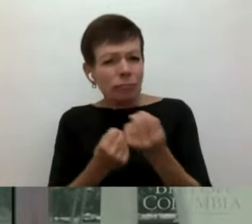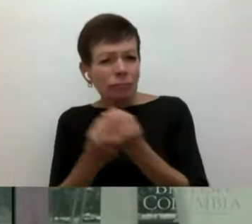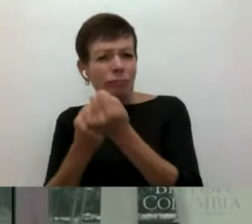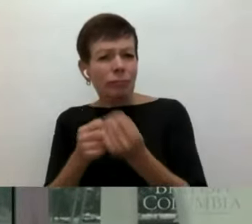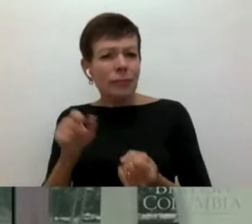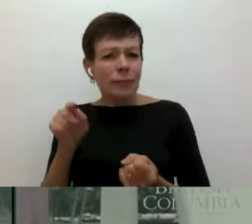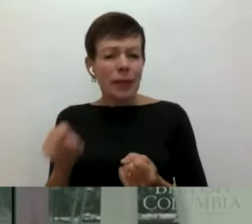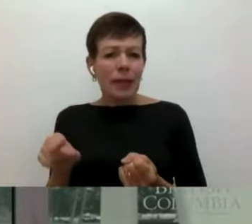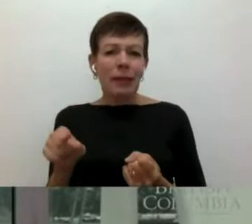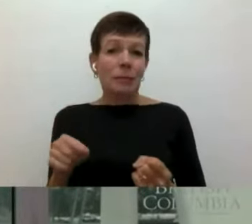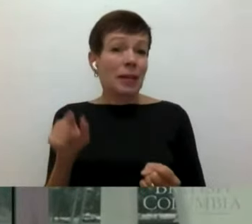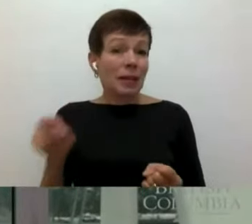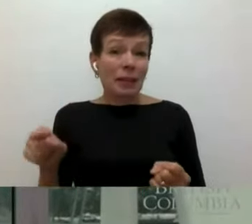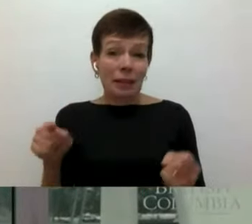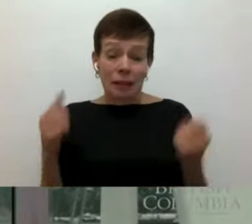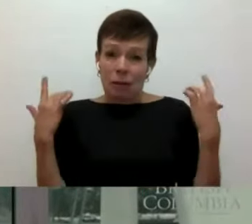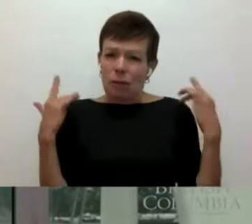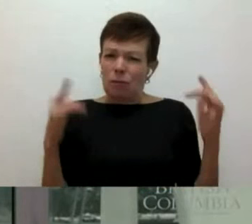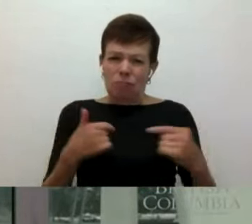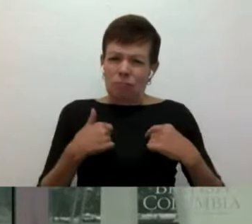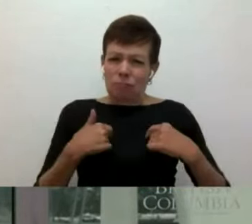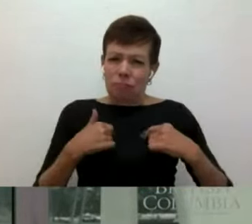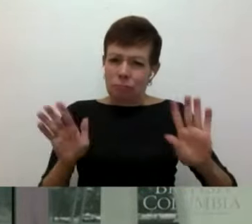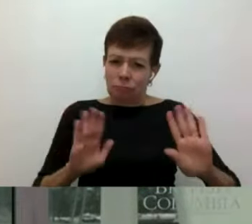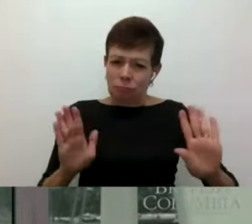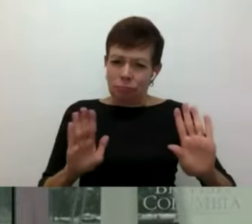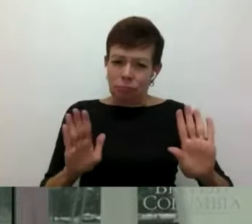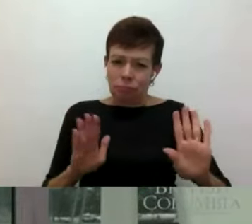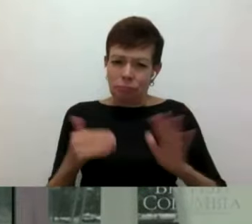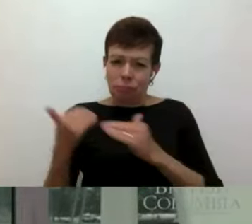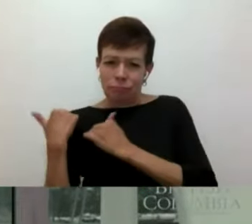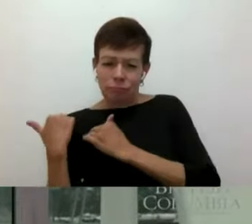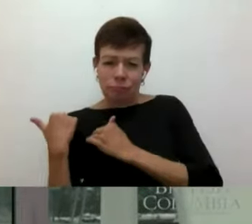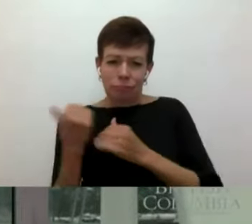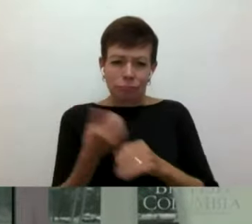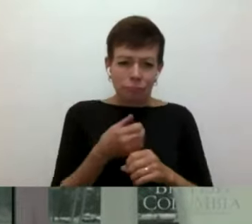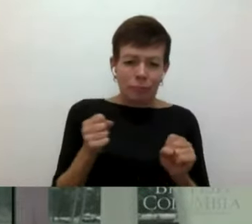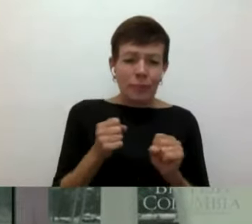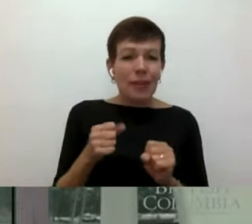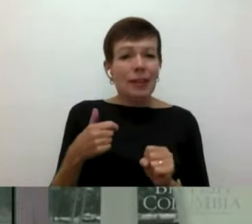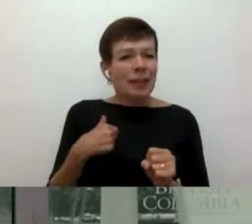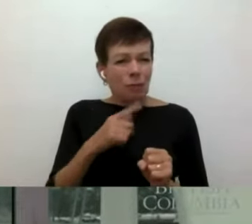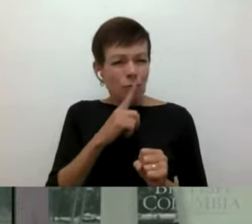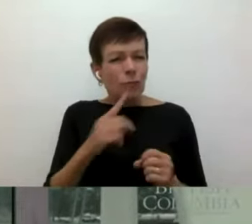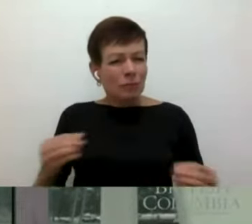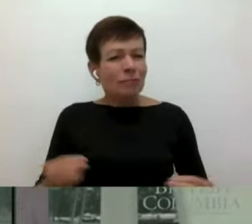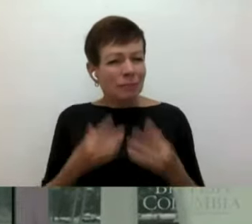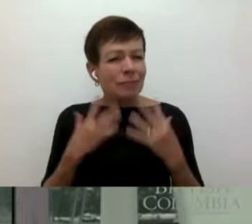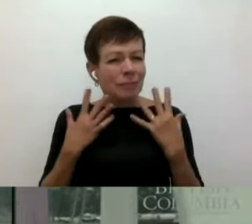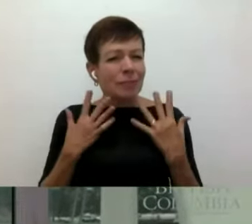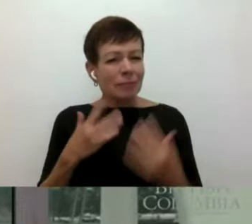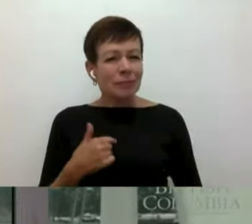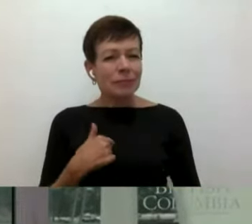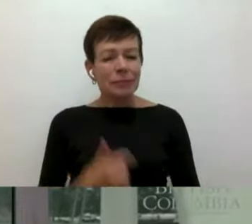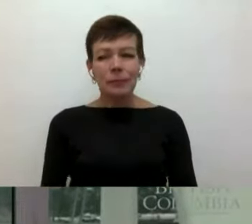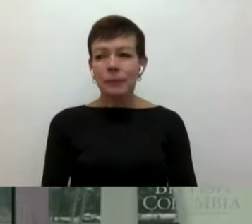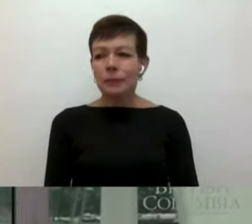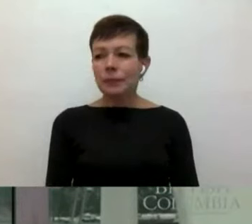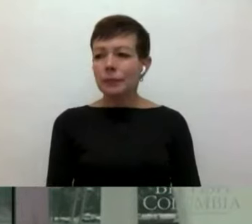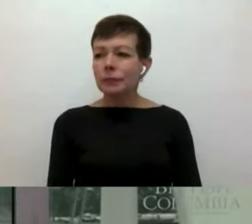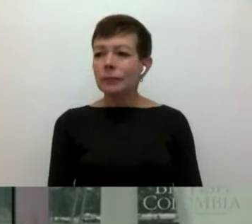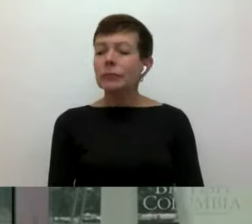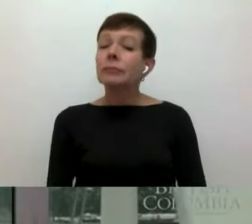that supported him and worked with him and discounted any claim to being a hero. And I thought that was